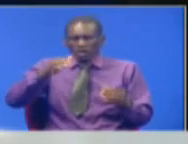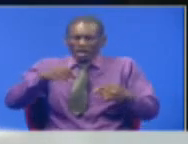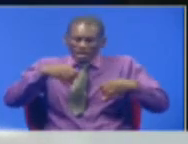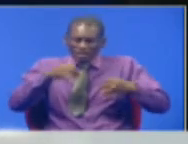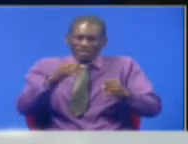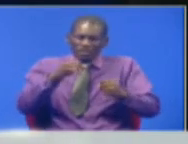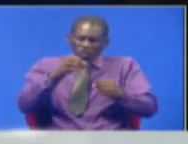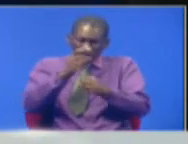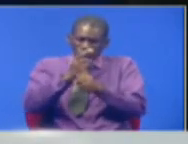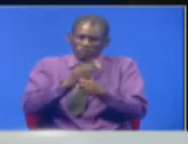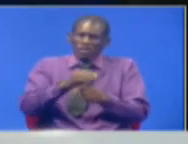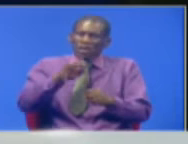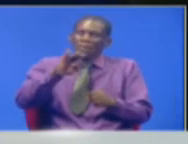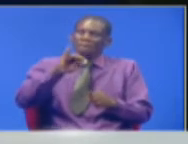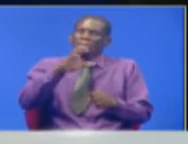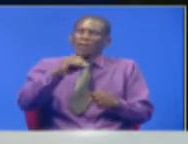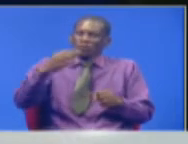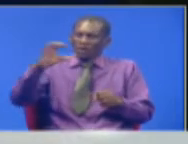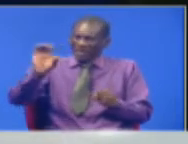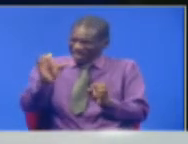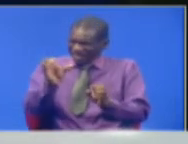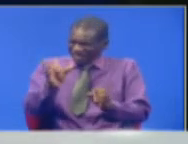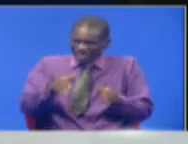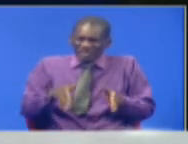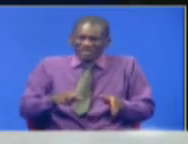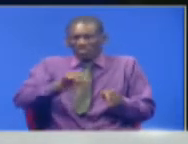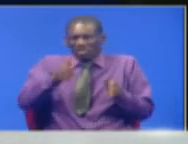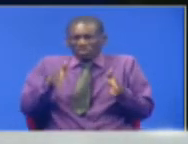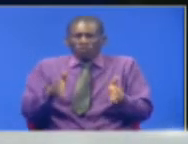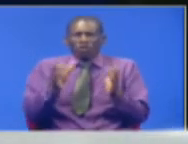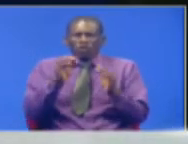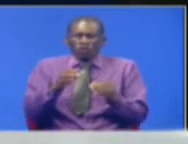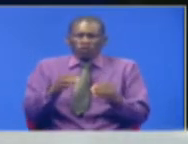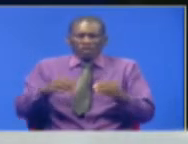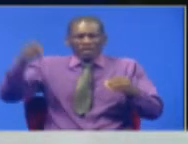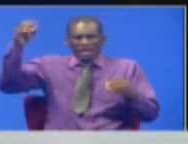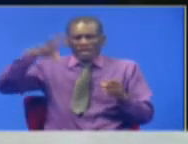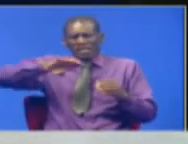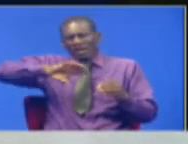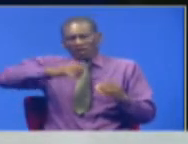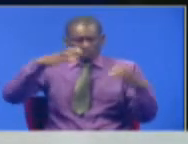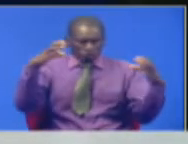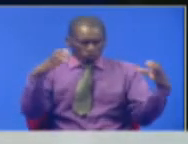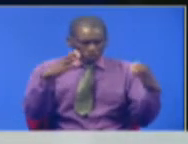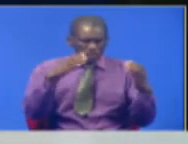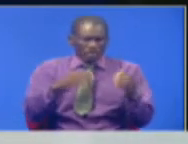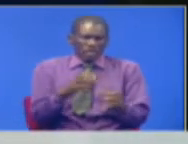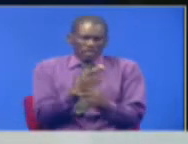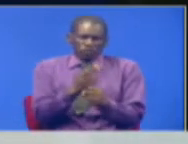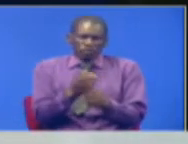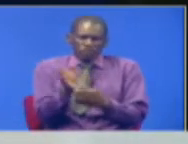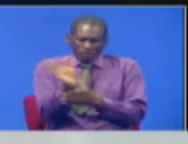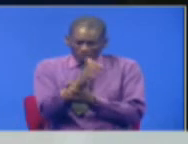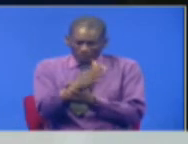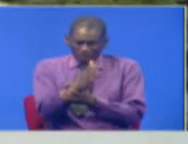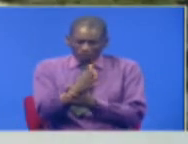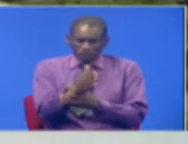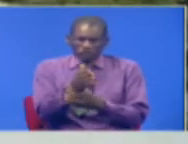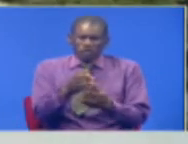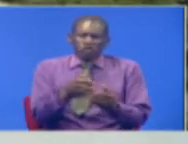as an alternative source of energy, and another engaging in fish farming to supplement their protein intake.